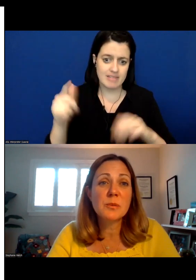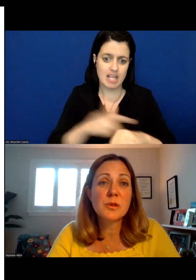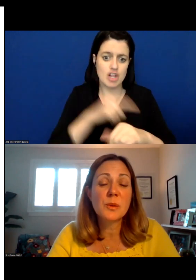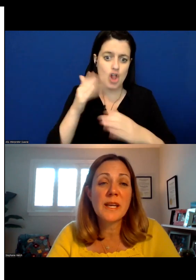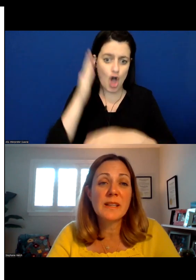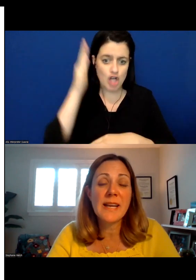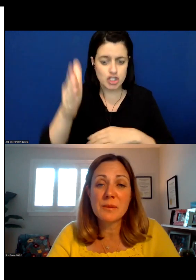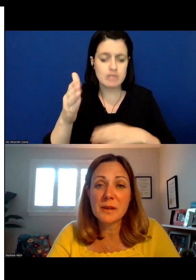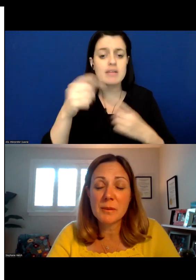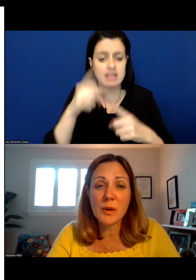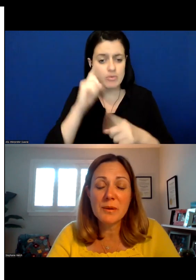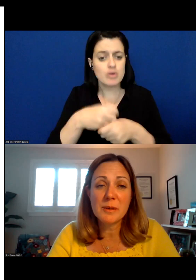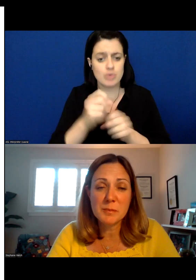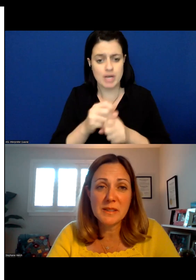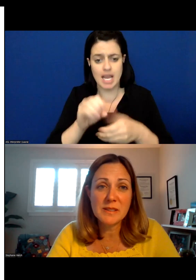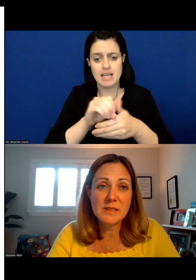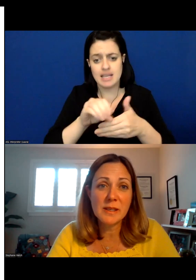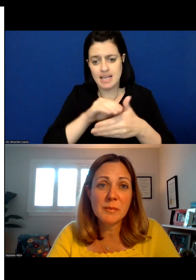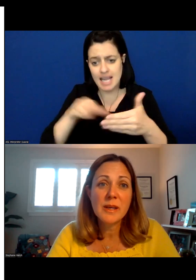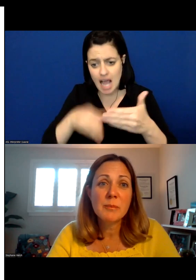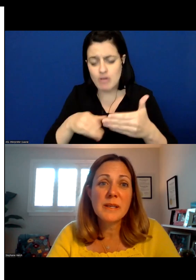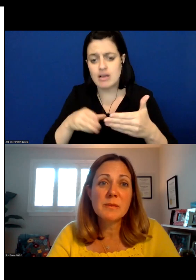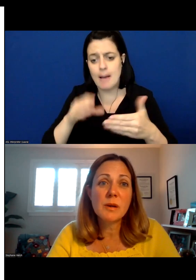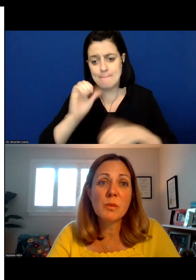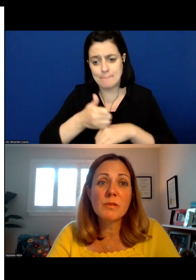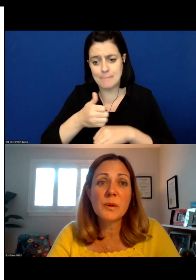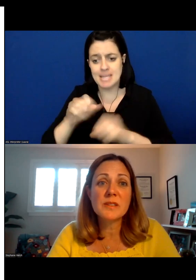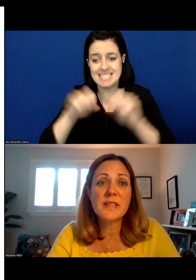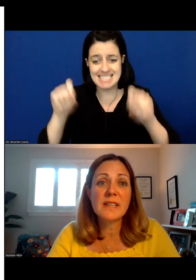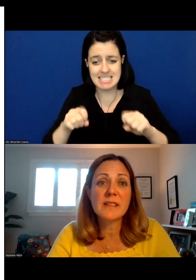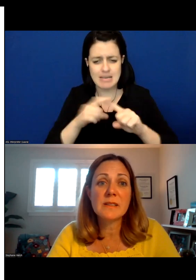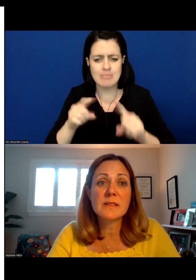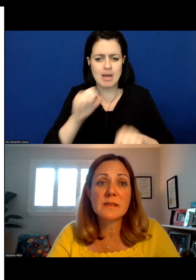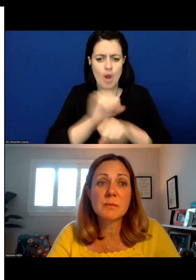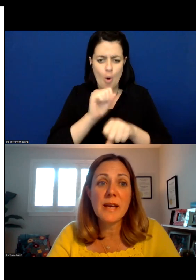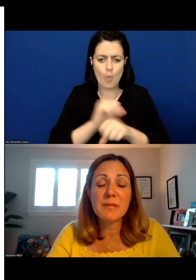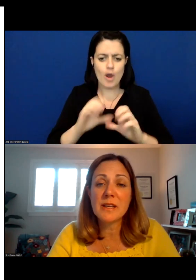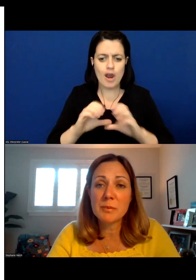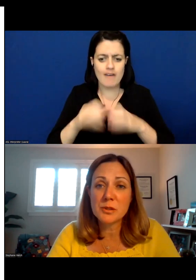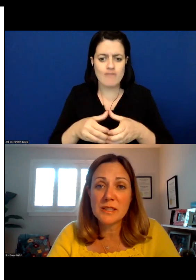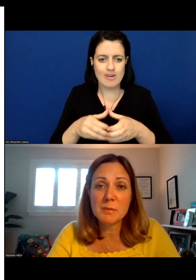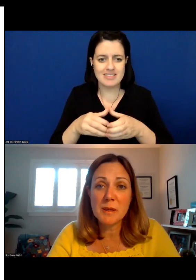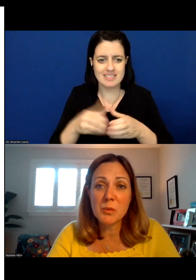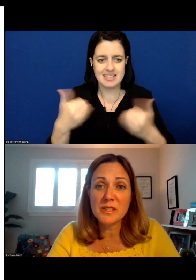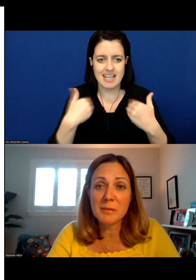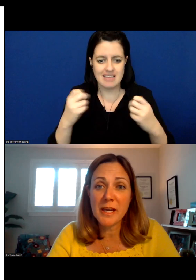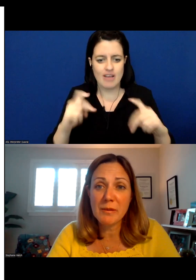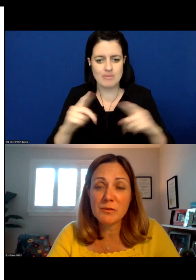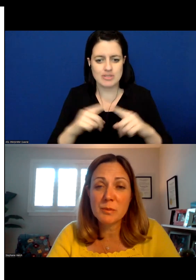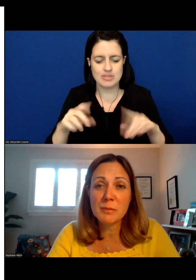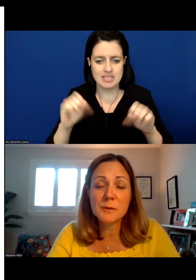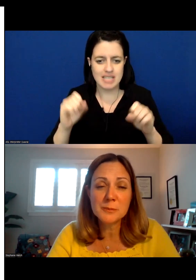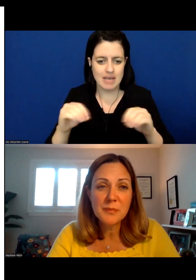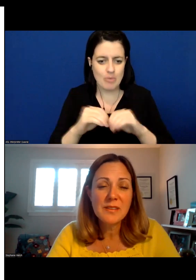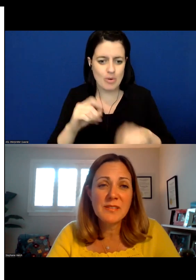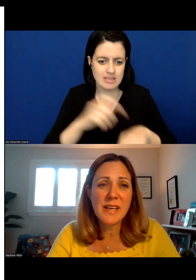not only will create a more outcomes-based system, but a workforce that is having the opportunity to spend more time caring